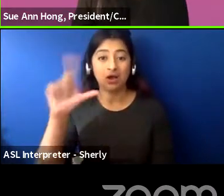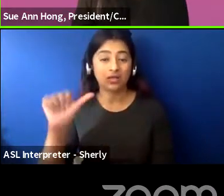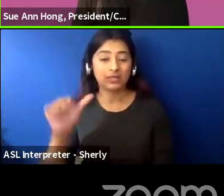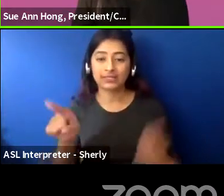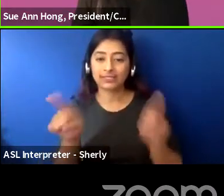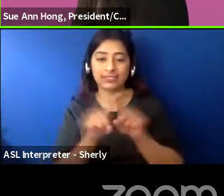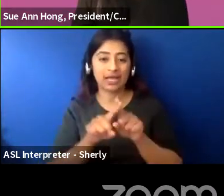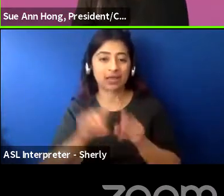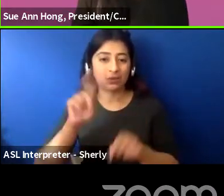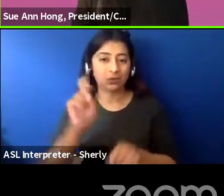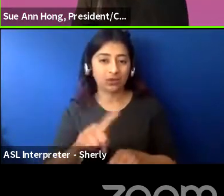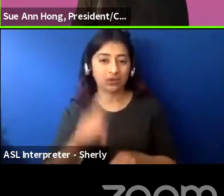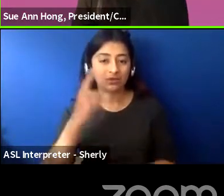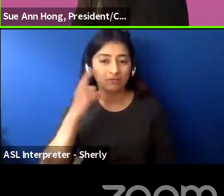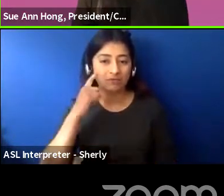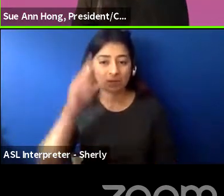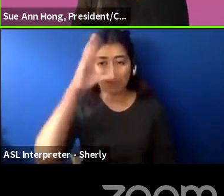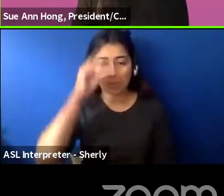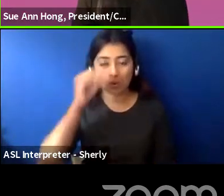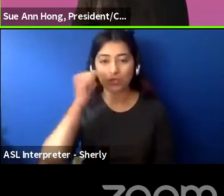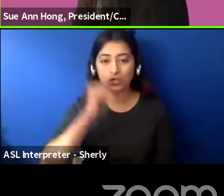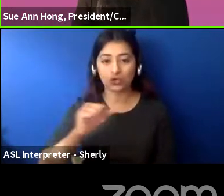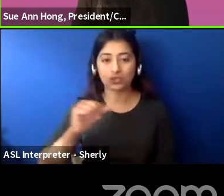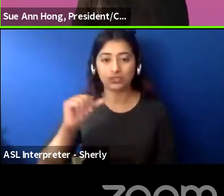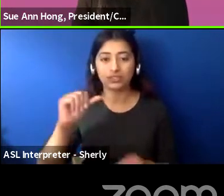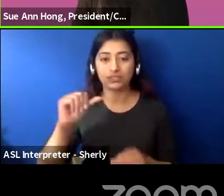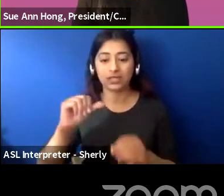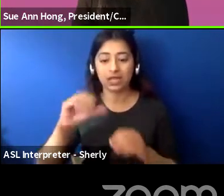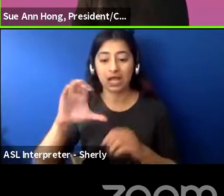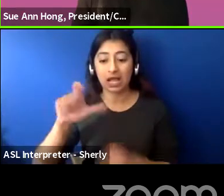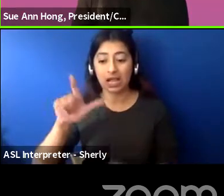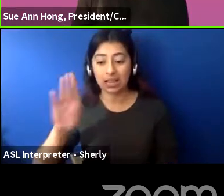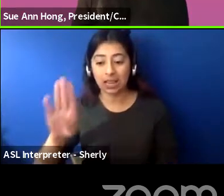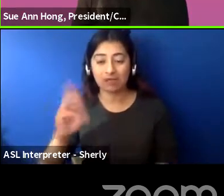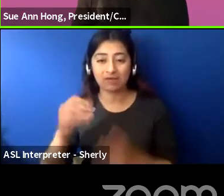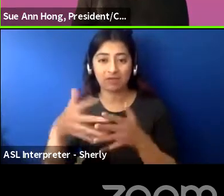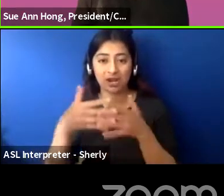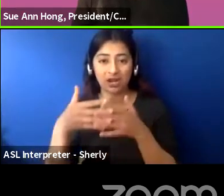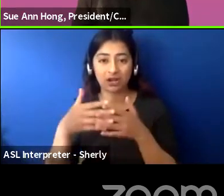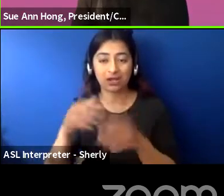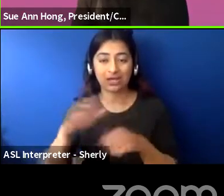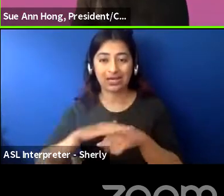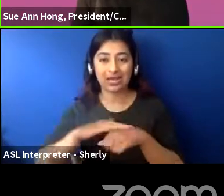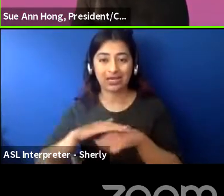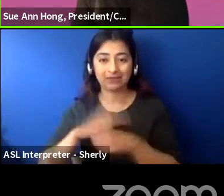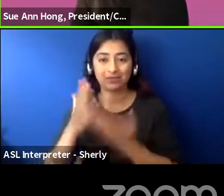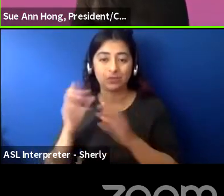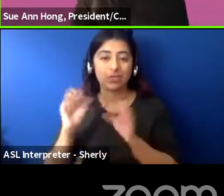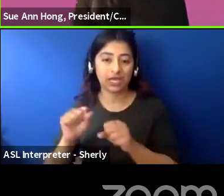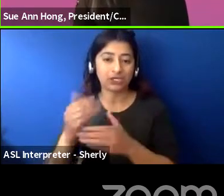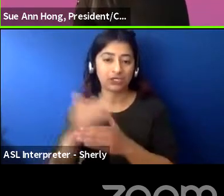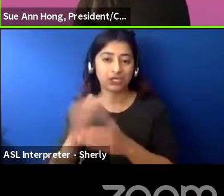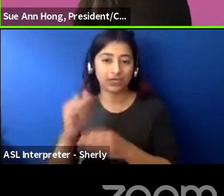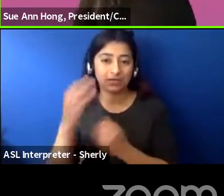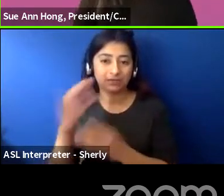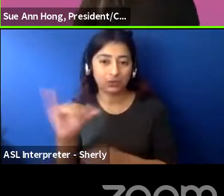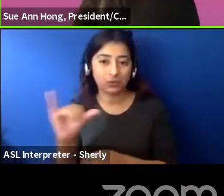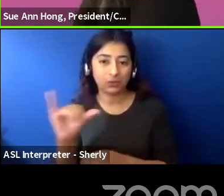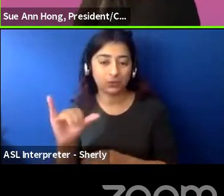Girls Club America Native Services. We can provide that information there as well. Karen, what about from a small